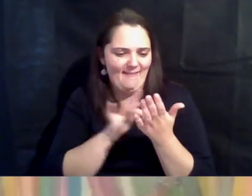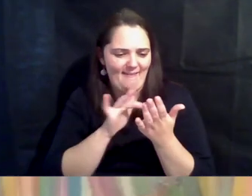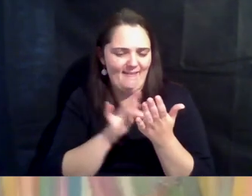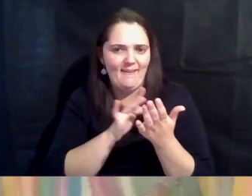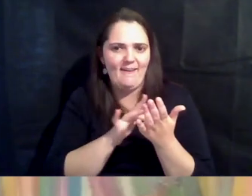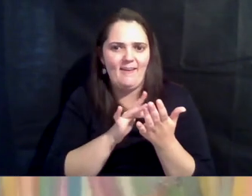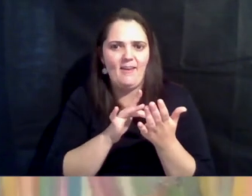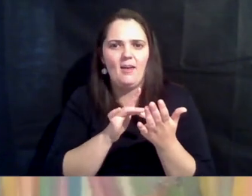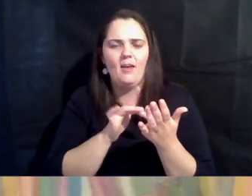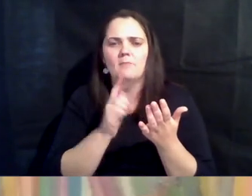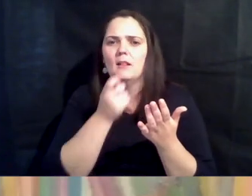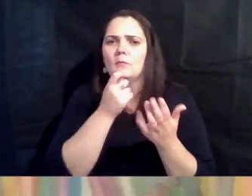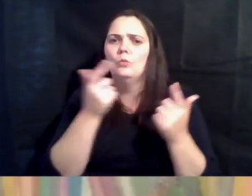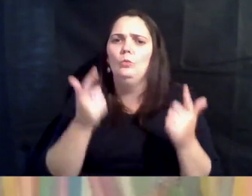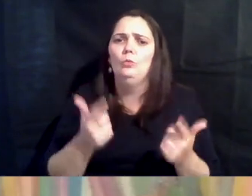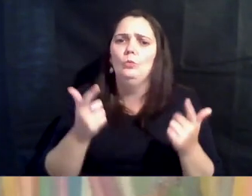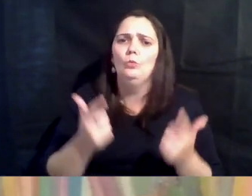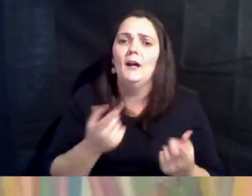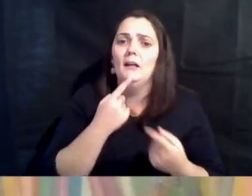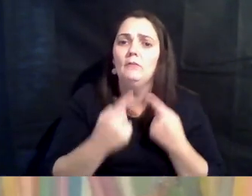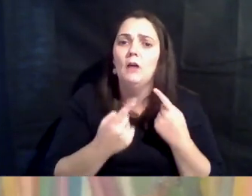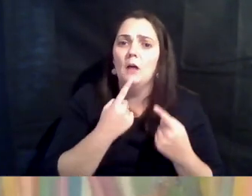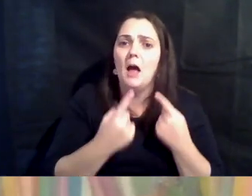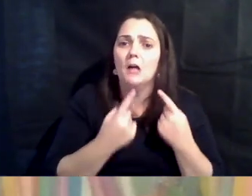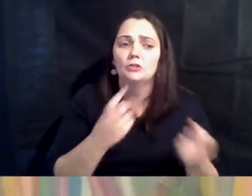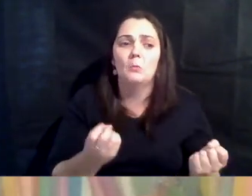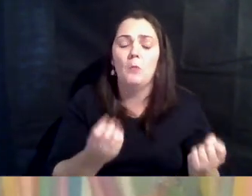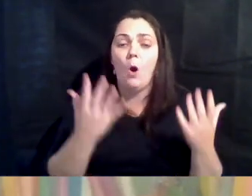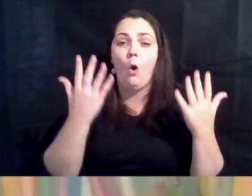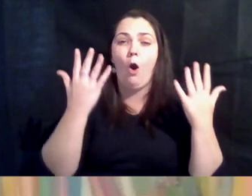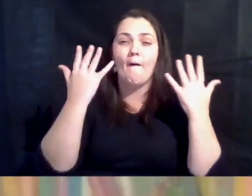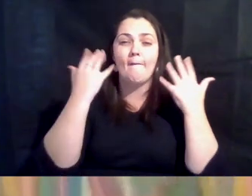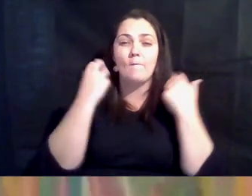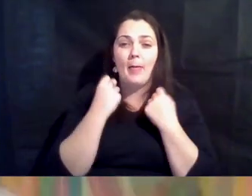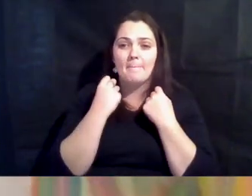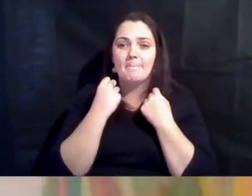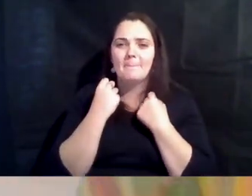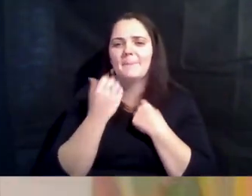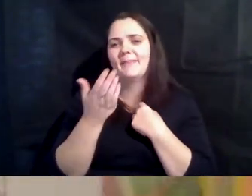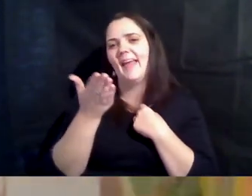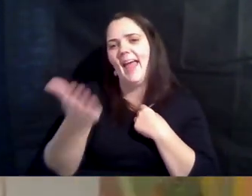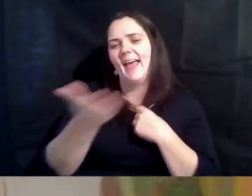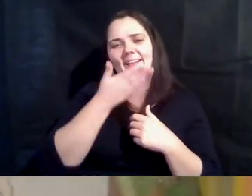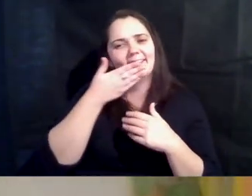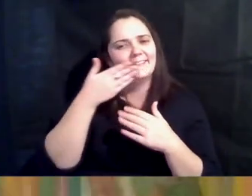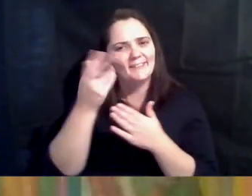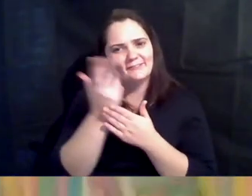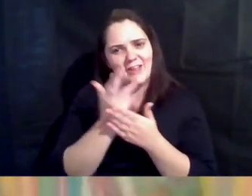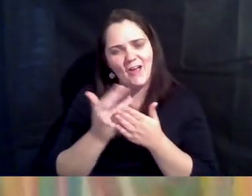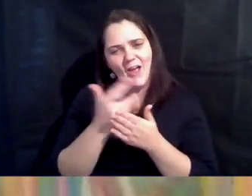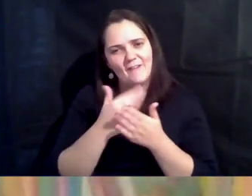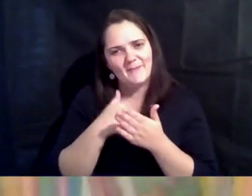be kind of like a wash of information. And particularly if you're trying to produce creative work, by the way, there's my stunning